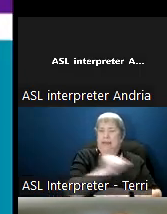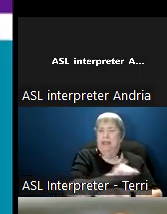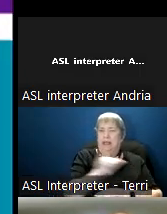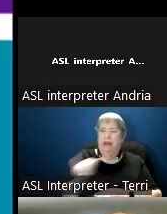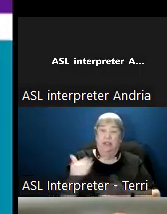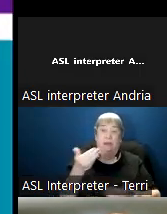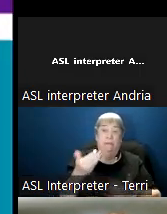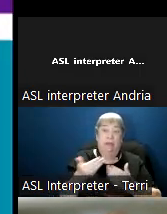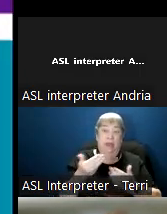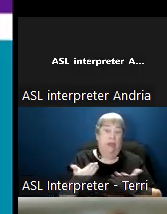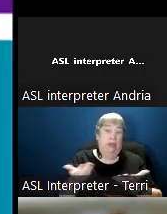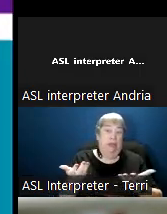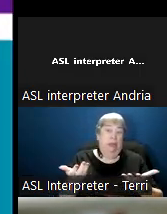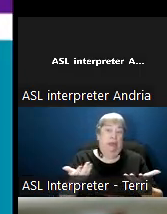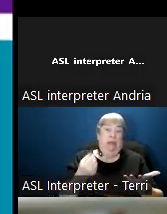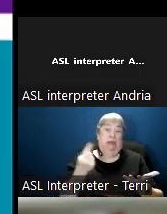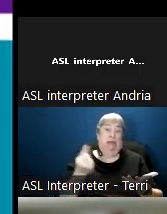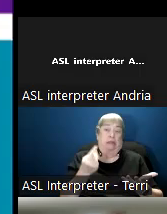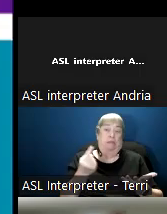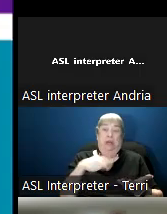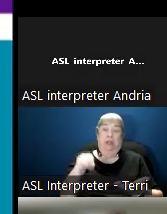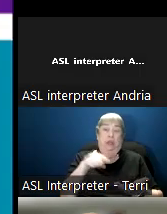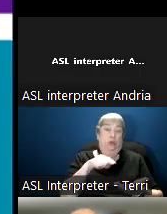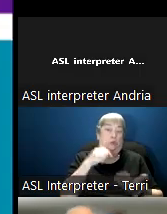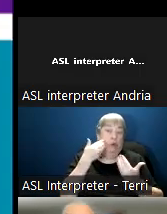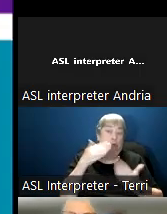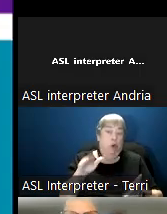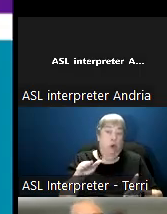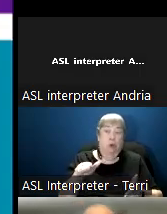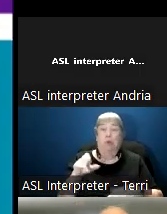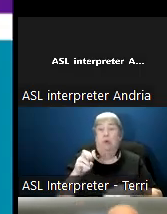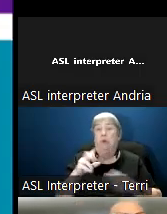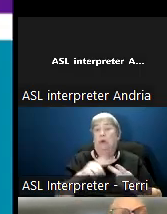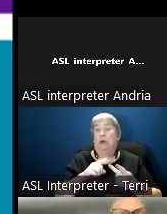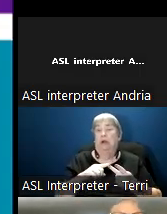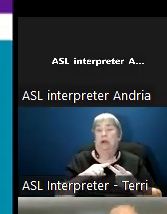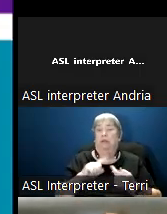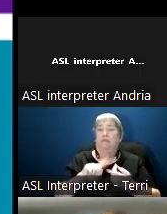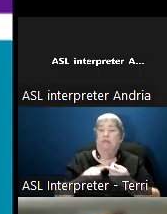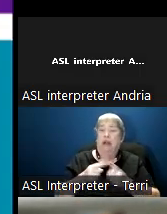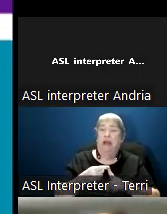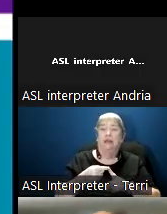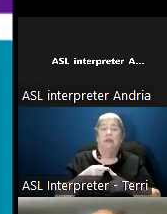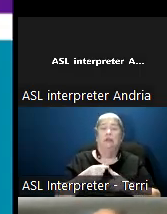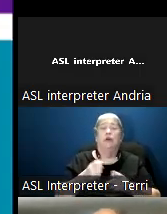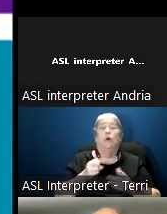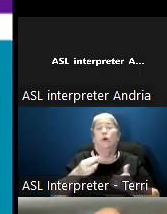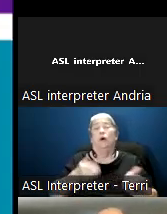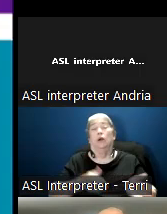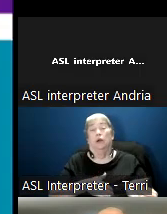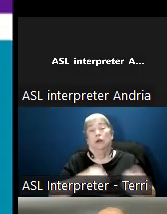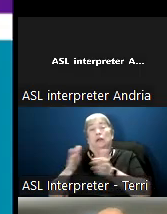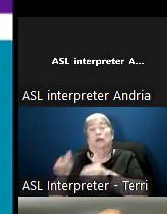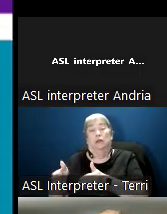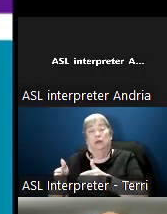you're not having a relationship with, and somebody that you're, let's say, married to or in a long-term relationship with, or